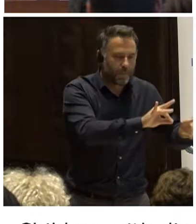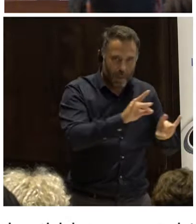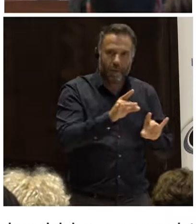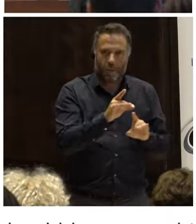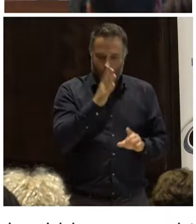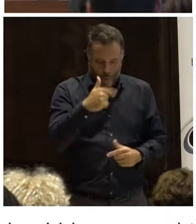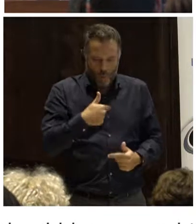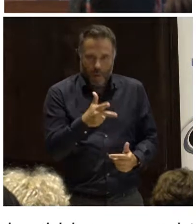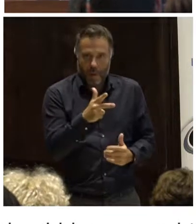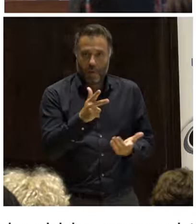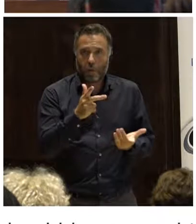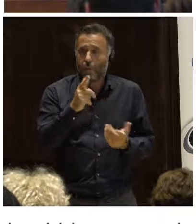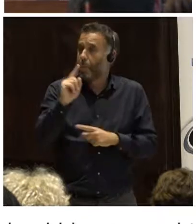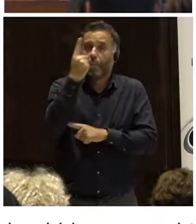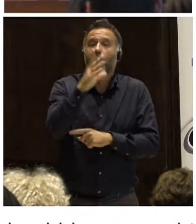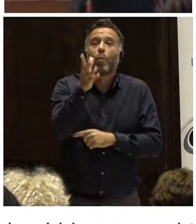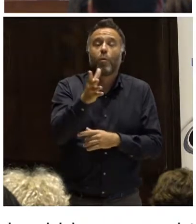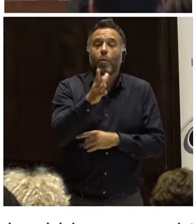are children. So